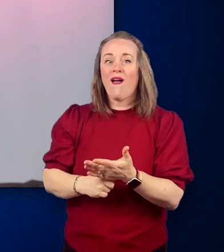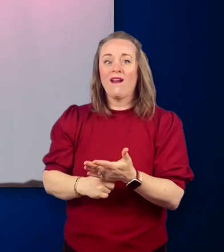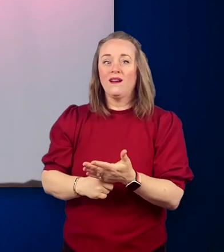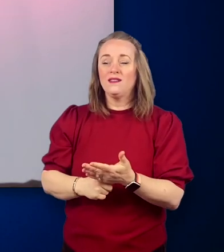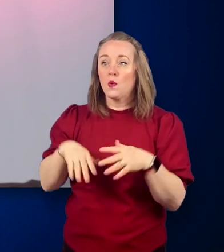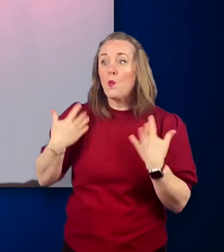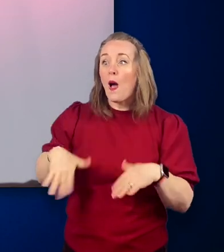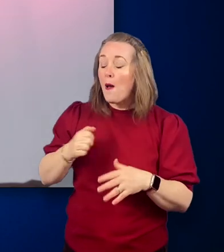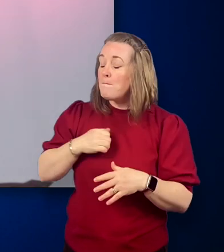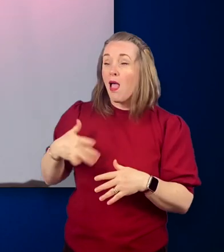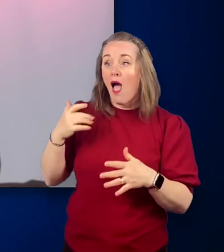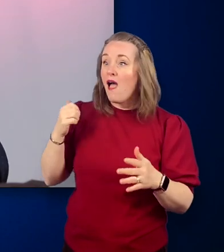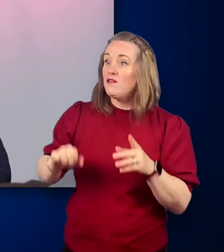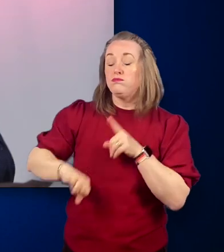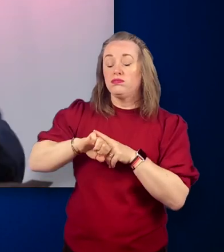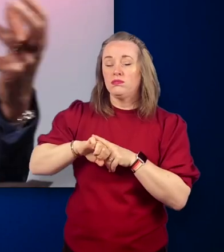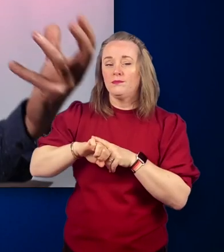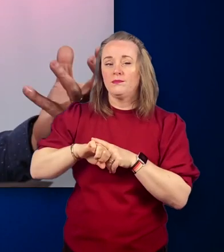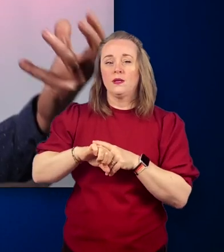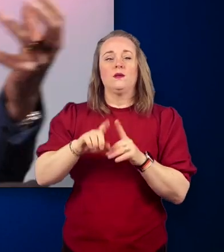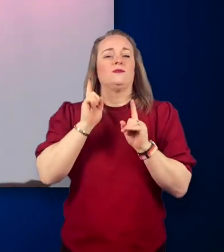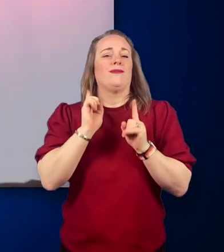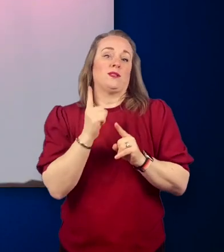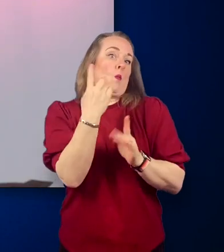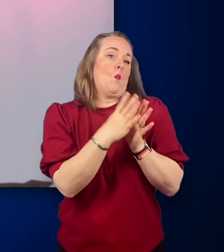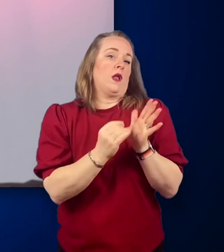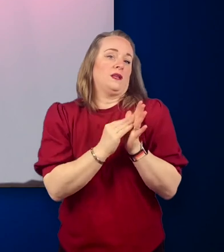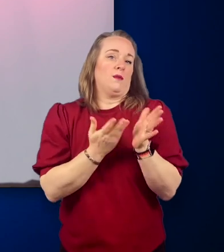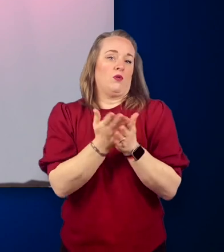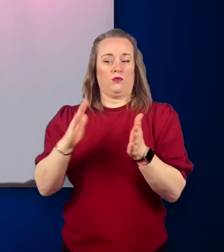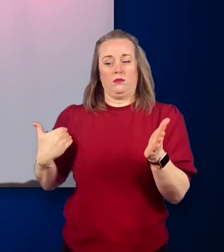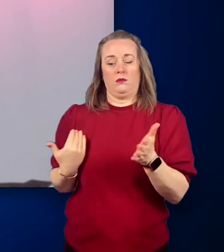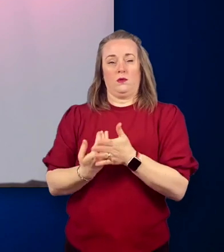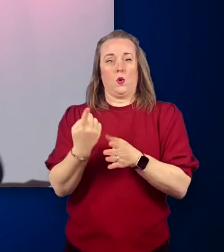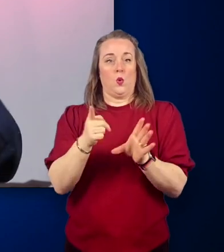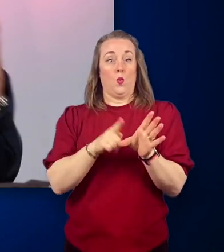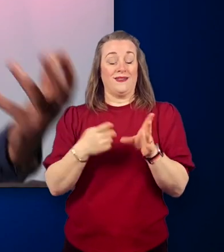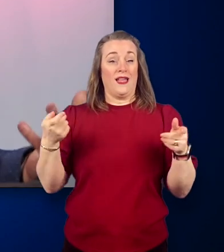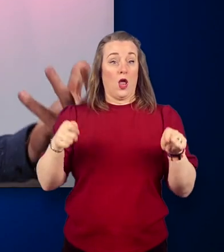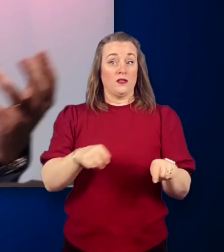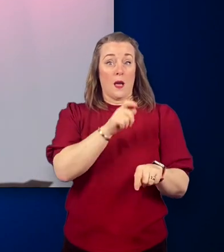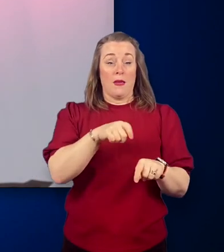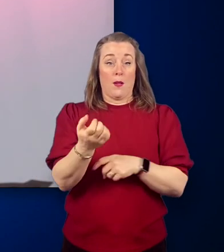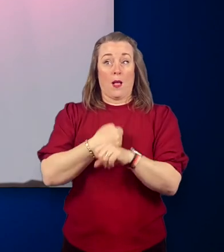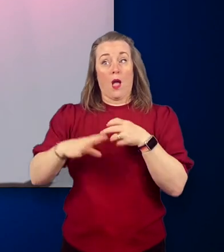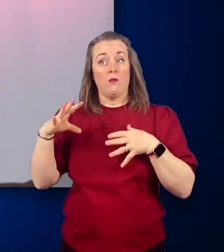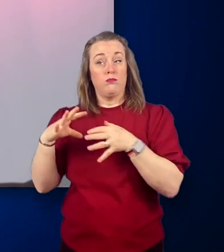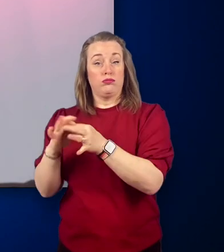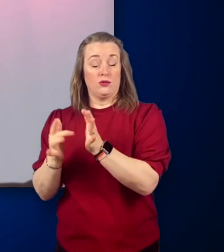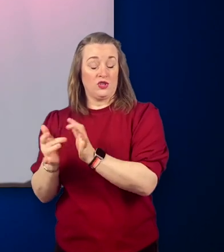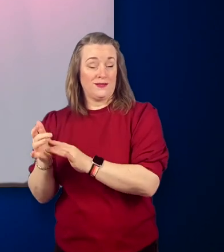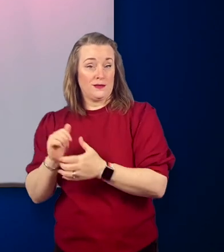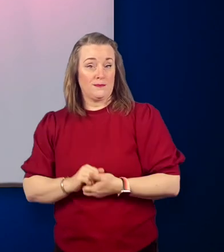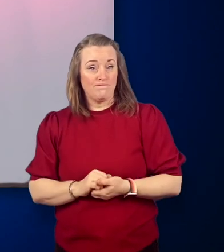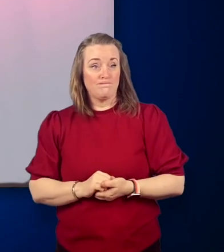"It's impacted my life." That's what's happened during this year. And if you've never experienced that, then this